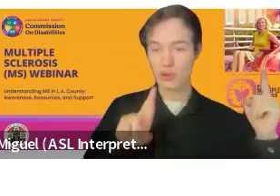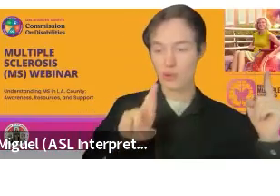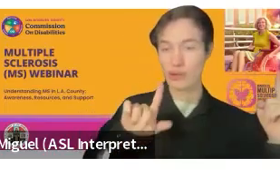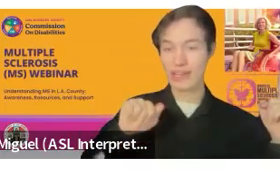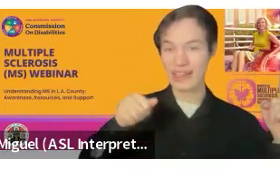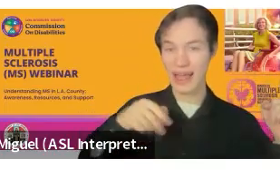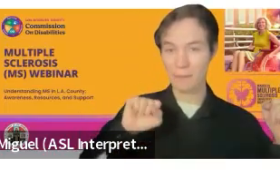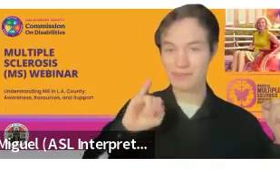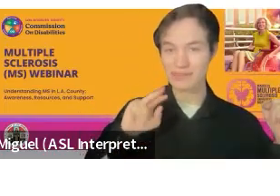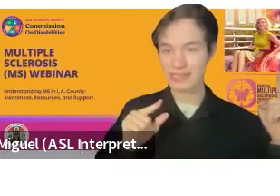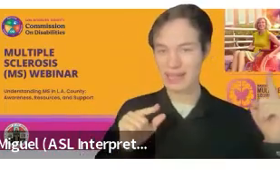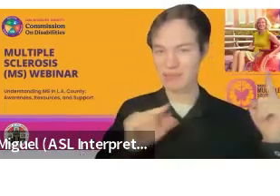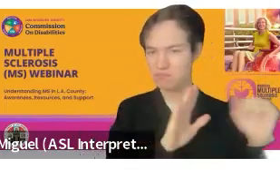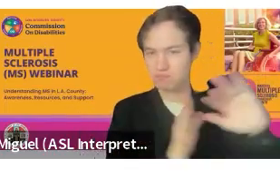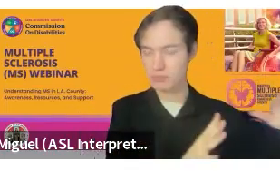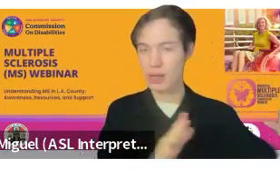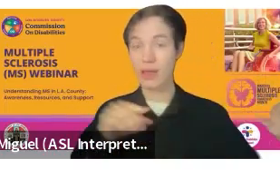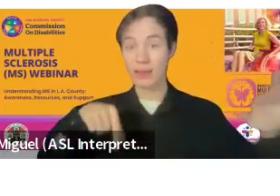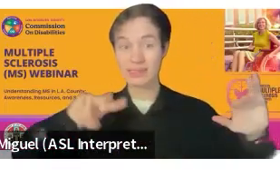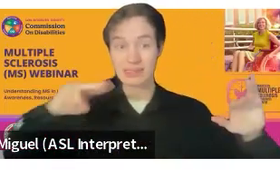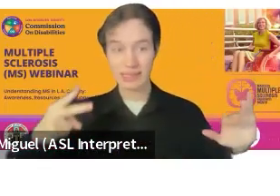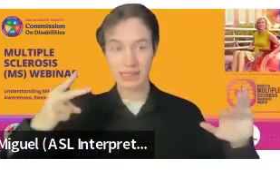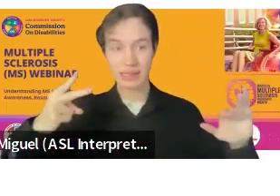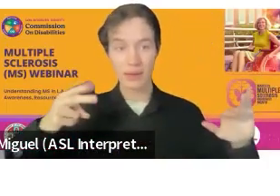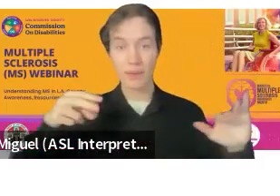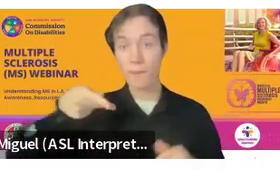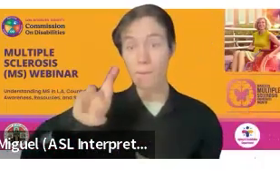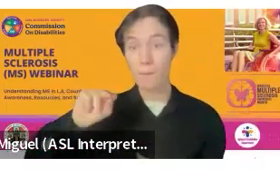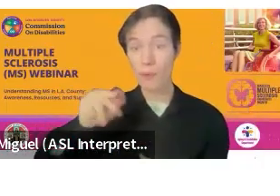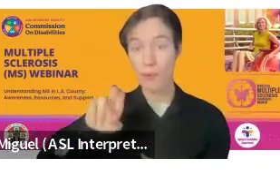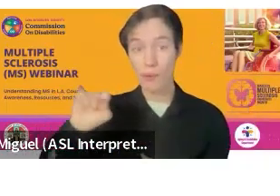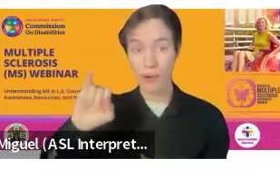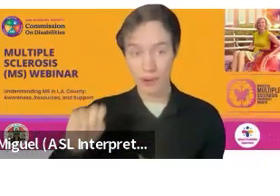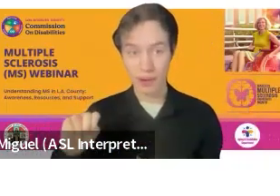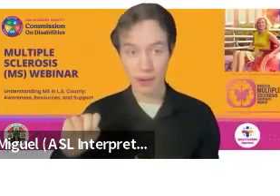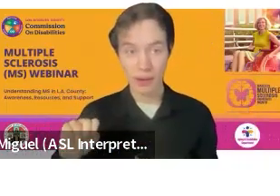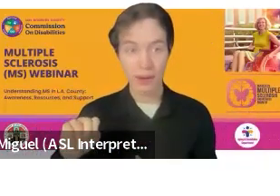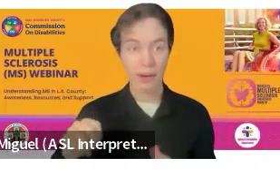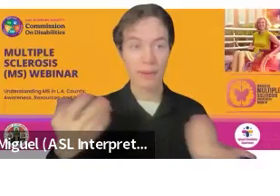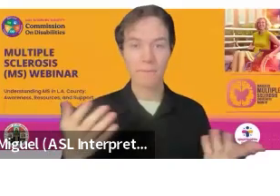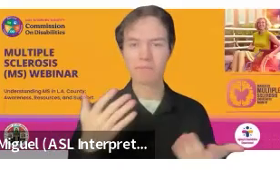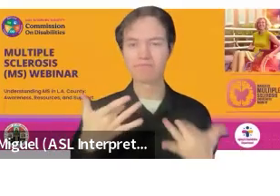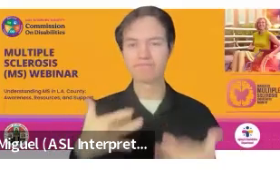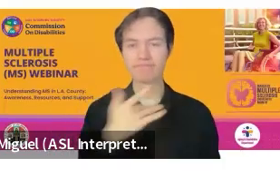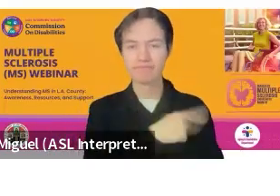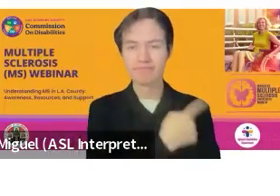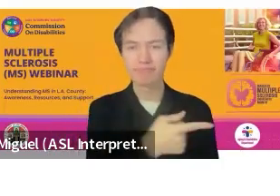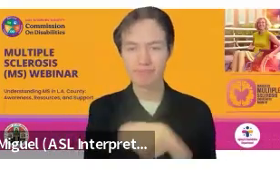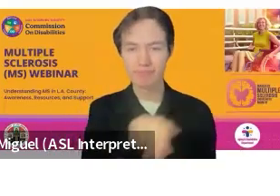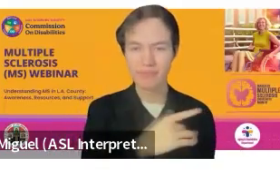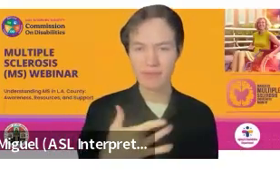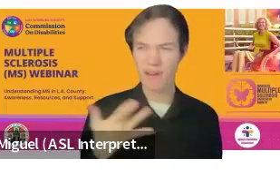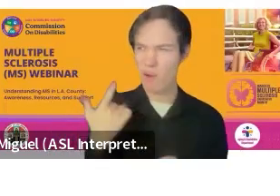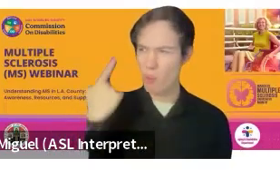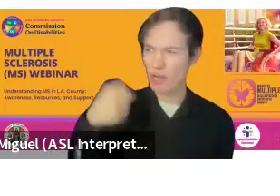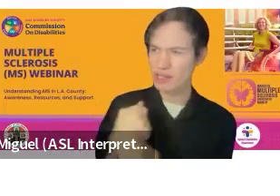progression. What patients feel is an ability to, or not being able to do something that they could do a year